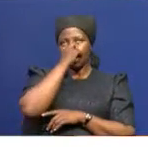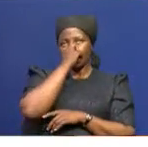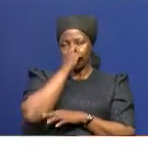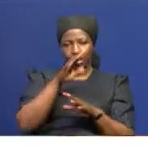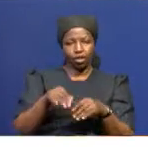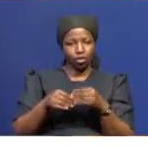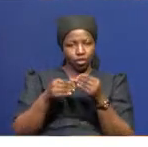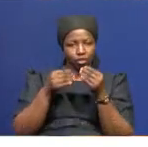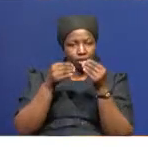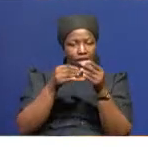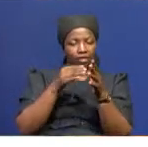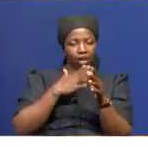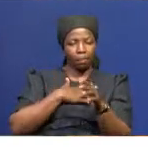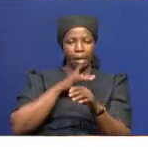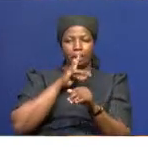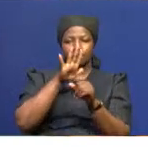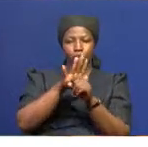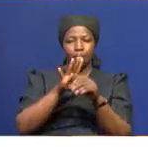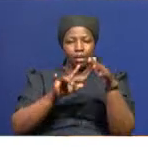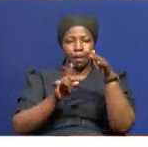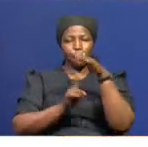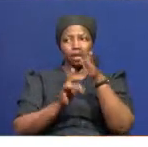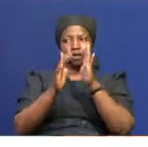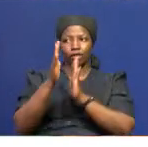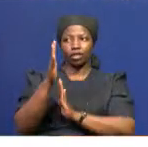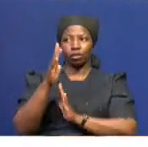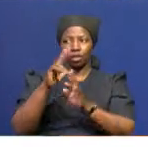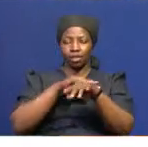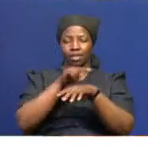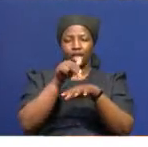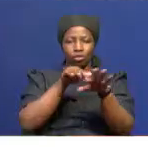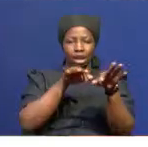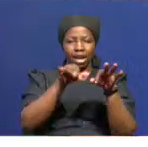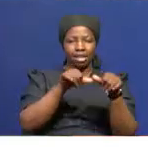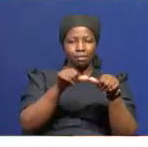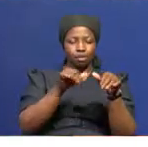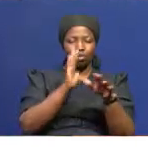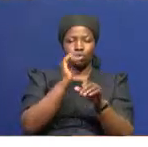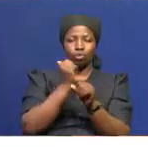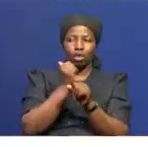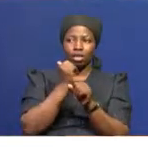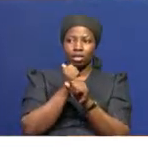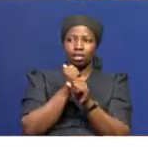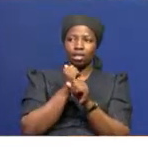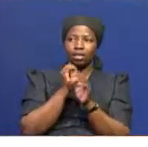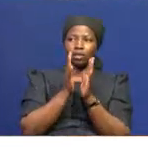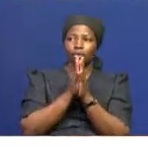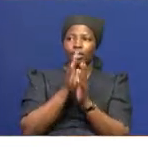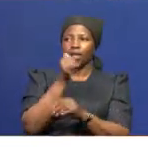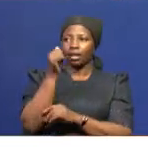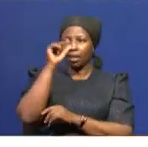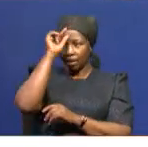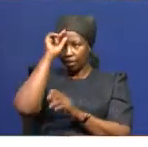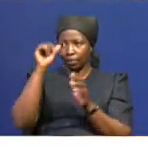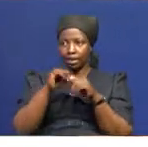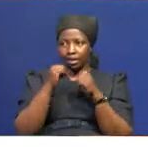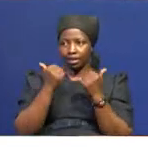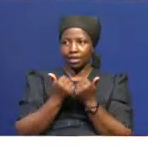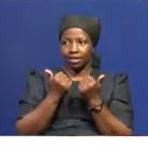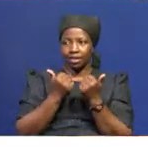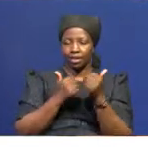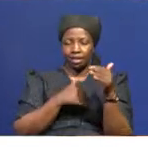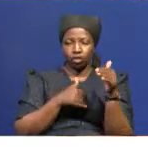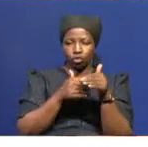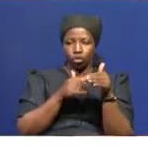give my highest assurance that the Ministry of Interior National Administration, working in concert with other government agencies and in